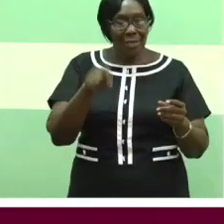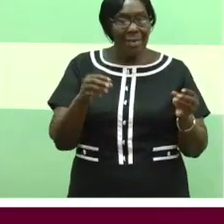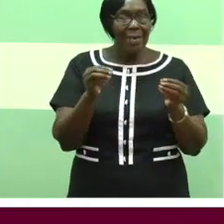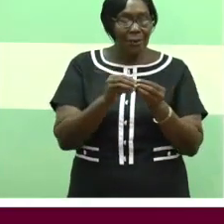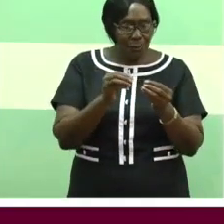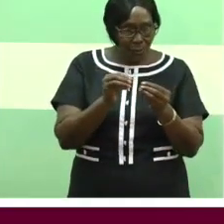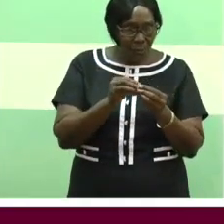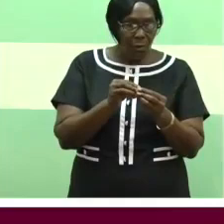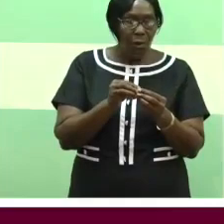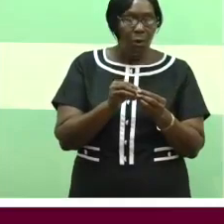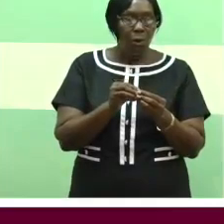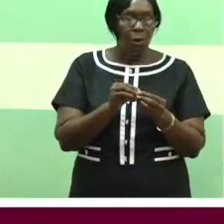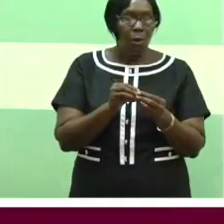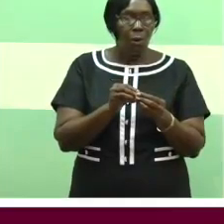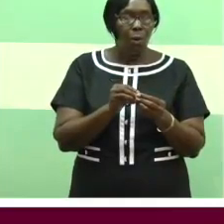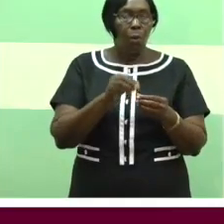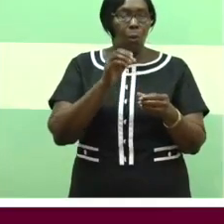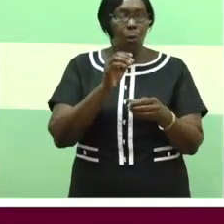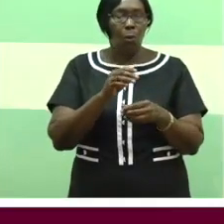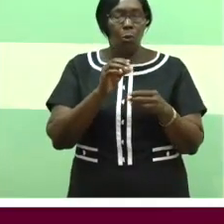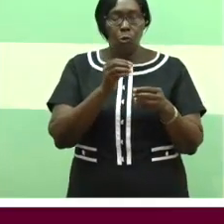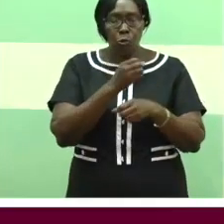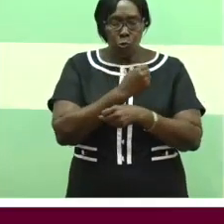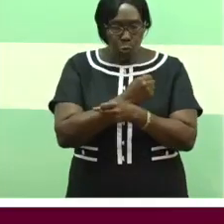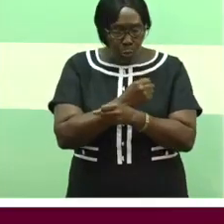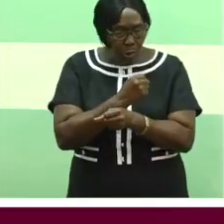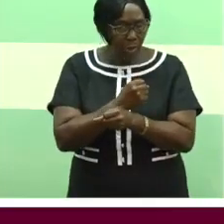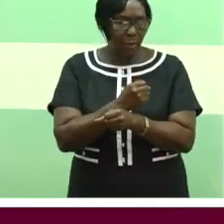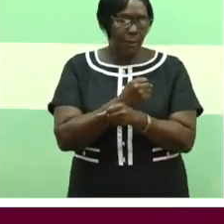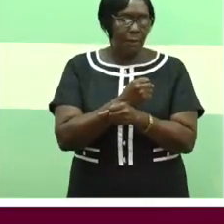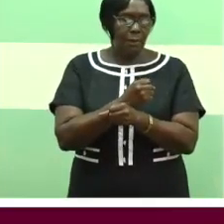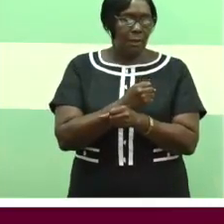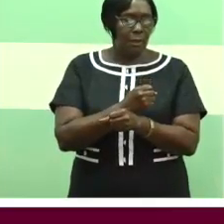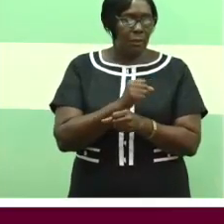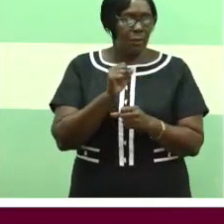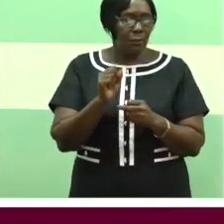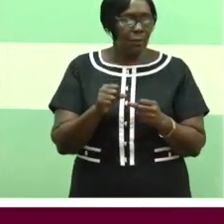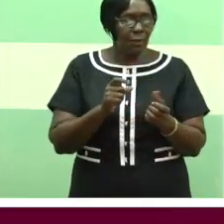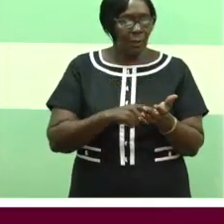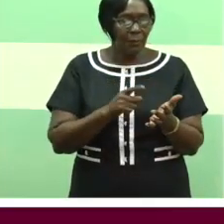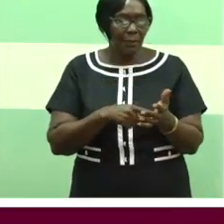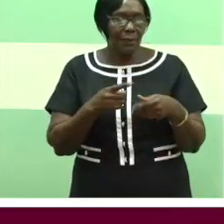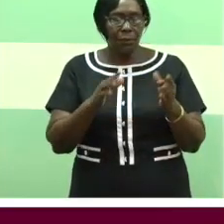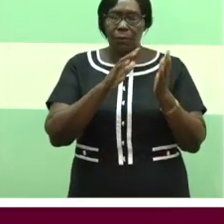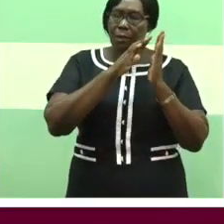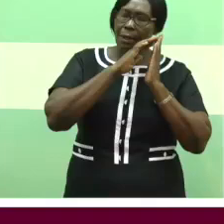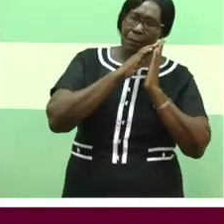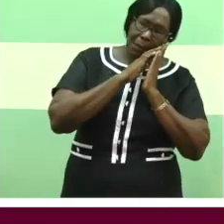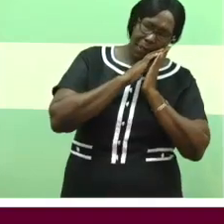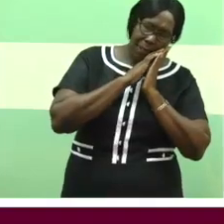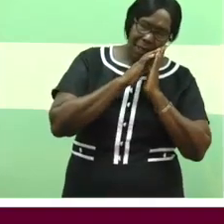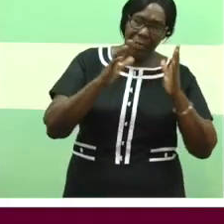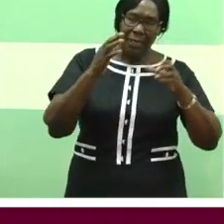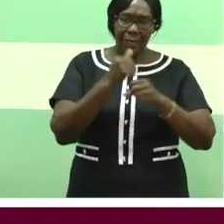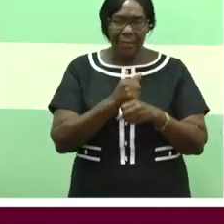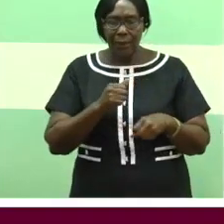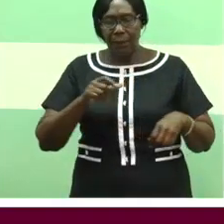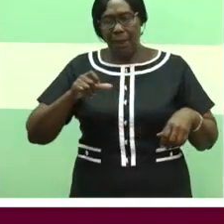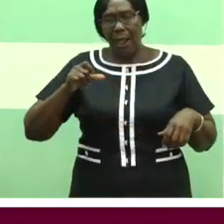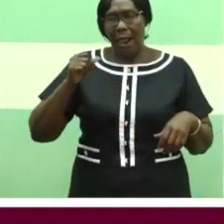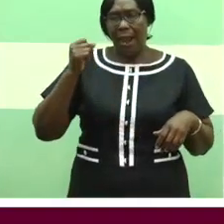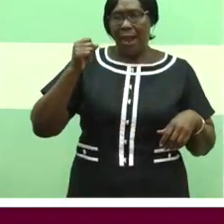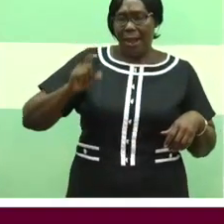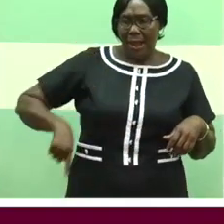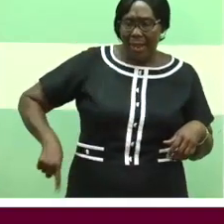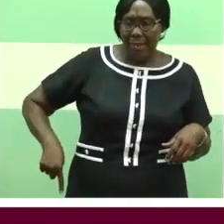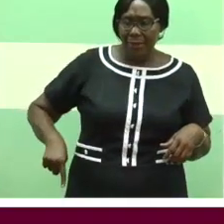more structure, a little more routine in the day. So sometimes they may go to bed and they get up late. So